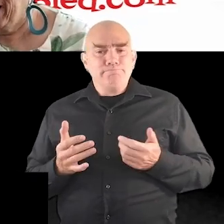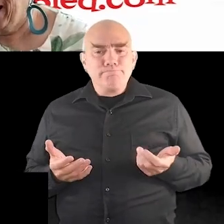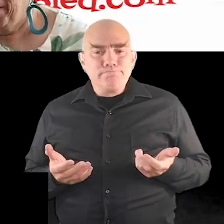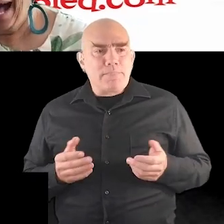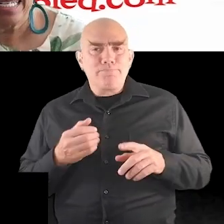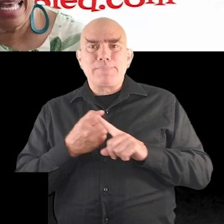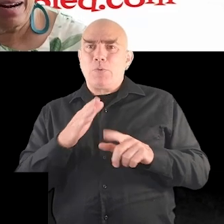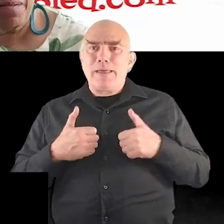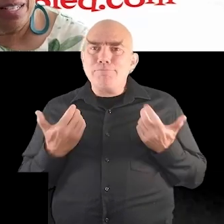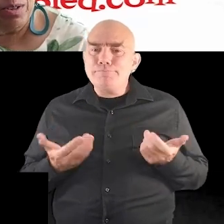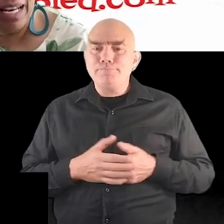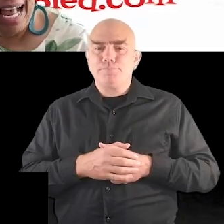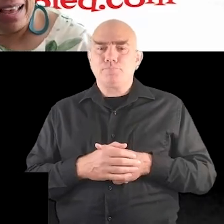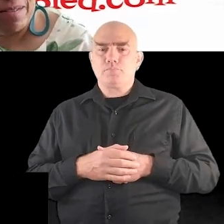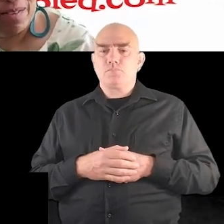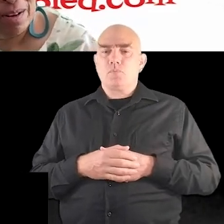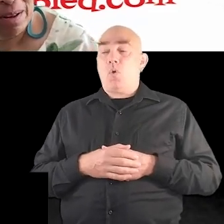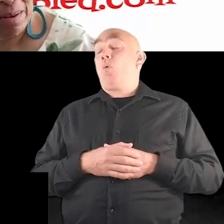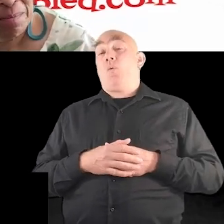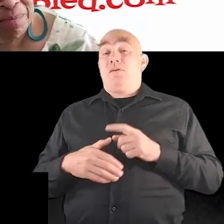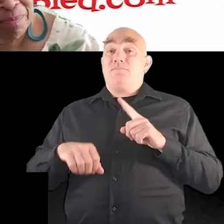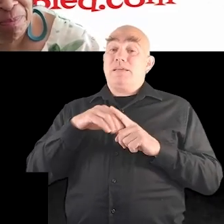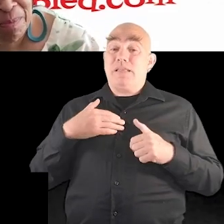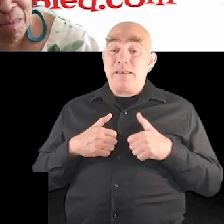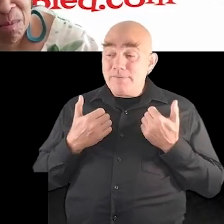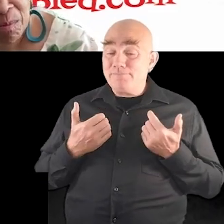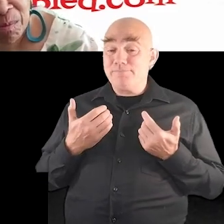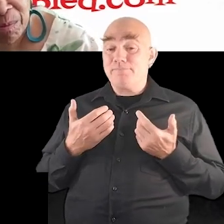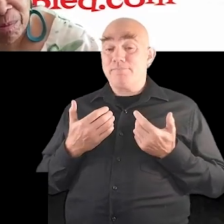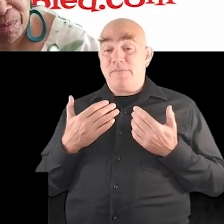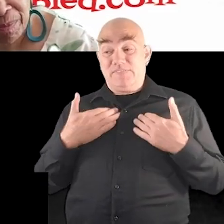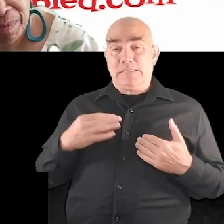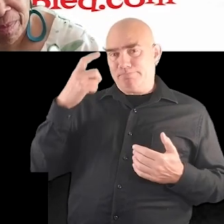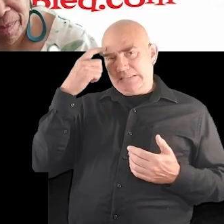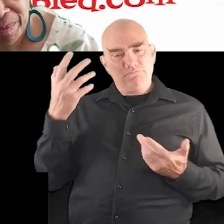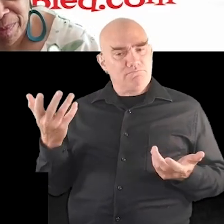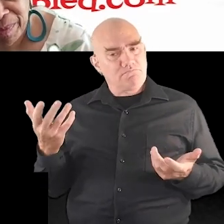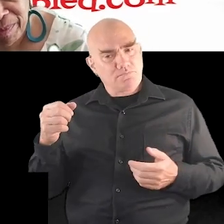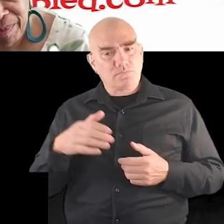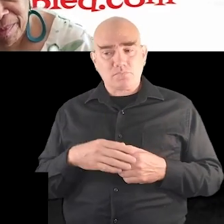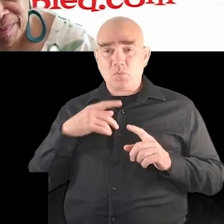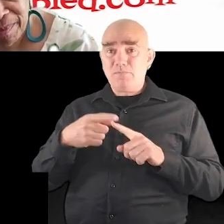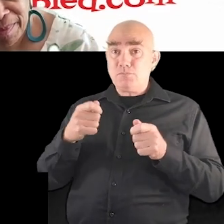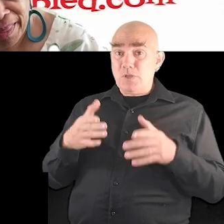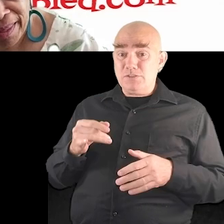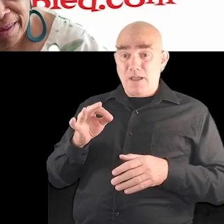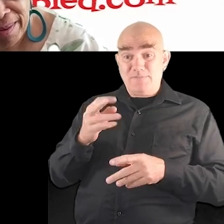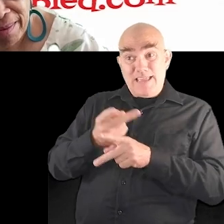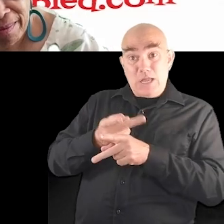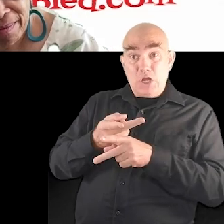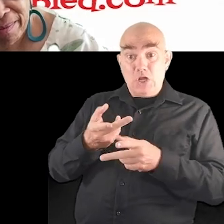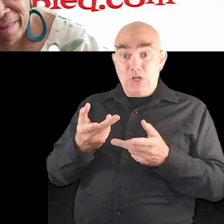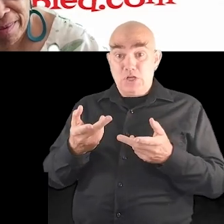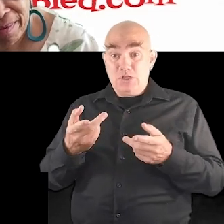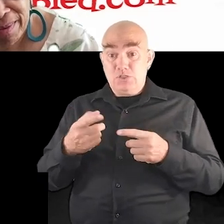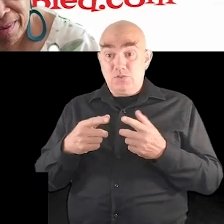So, how did that affect your life? It affected my life physically and mentally. I went